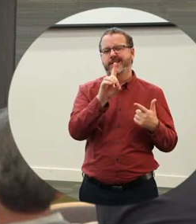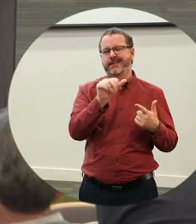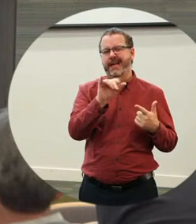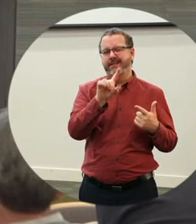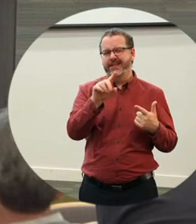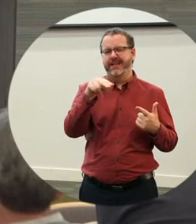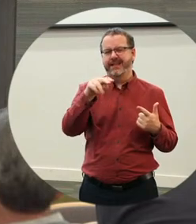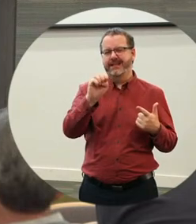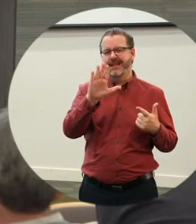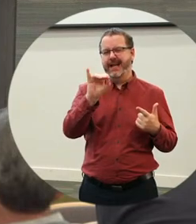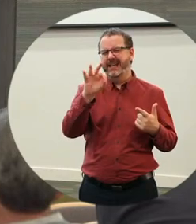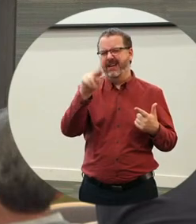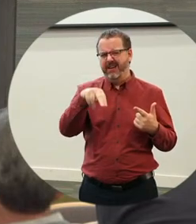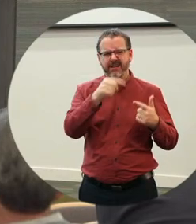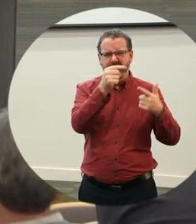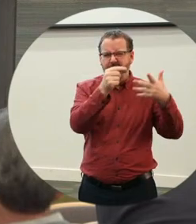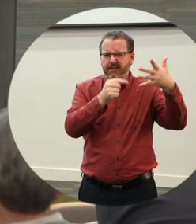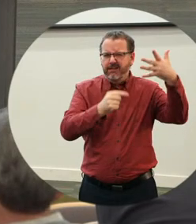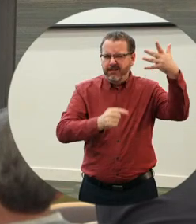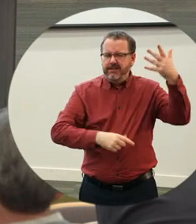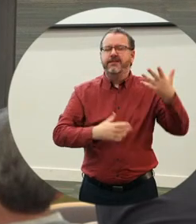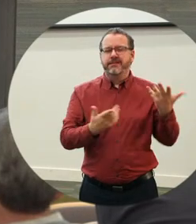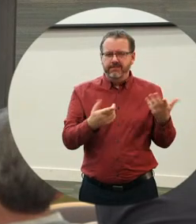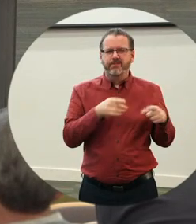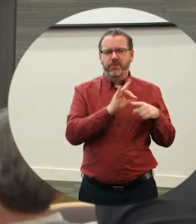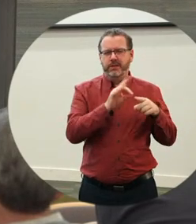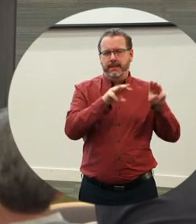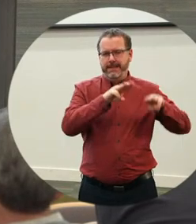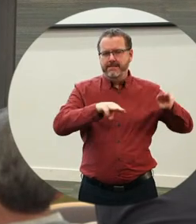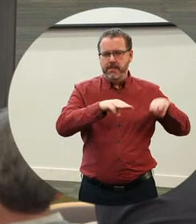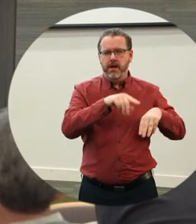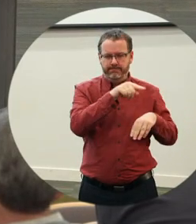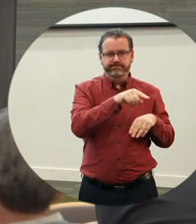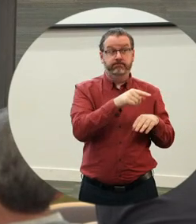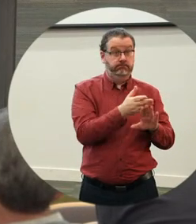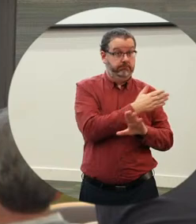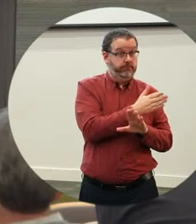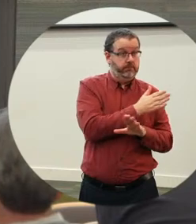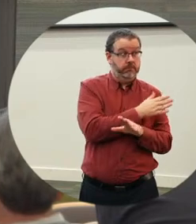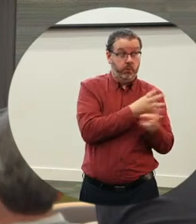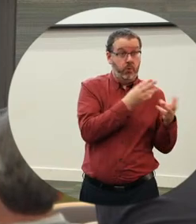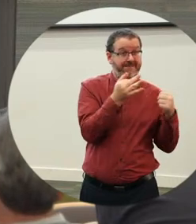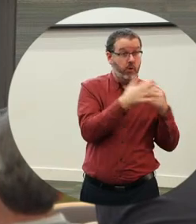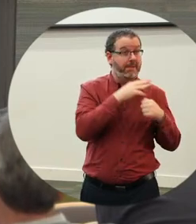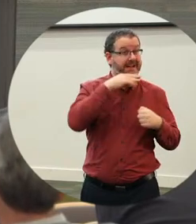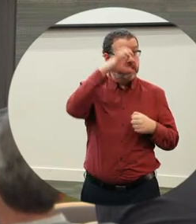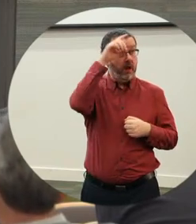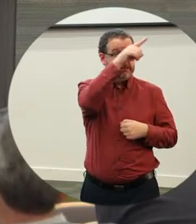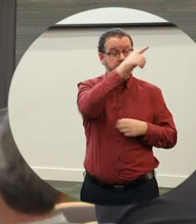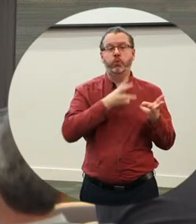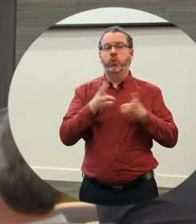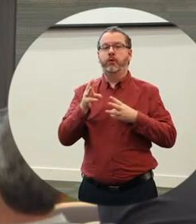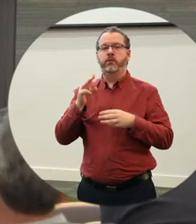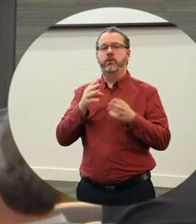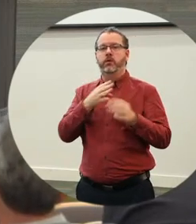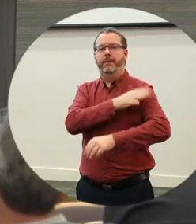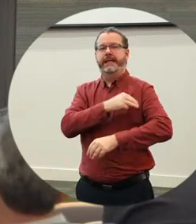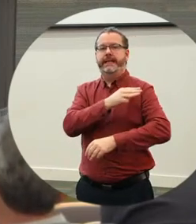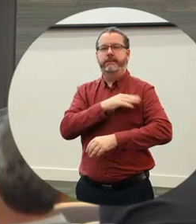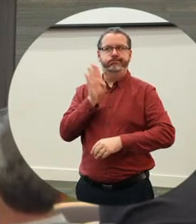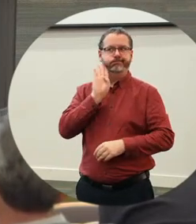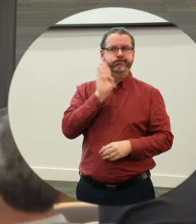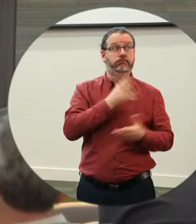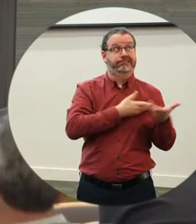Johnny McNamara, they were all on Collins' payroll within the police. They moved into